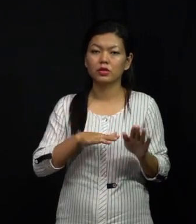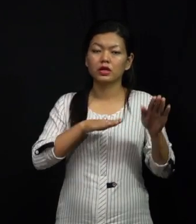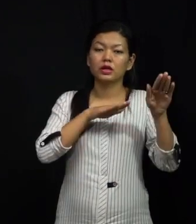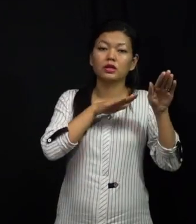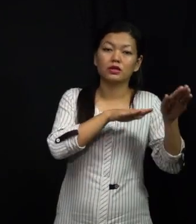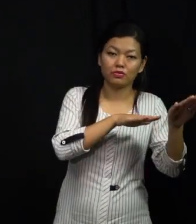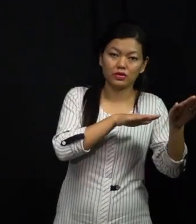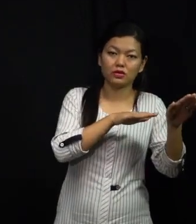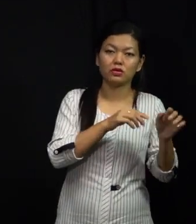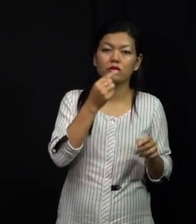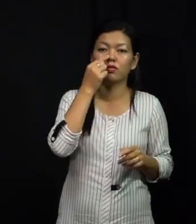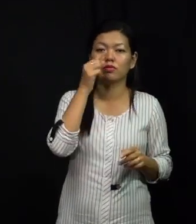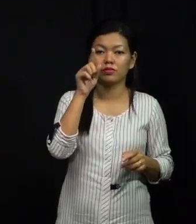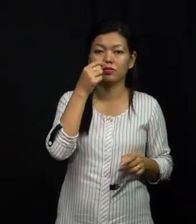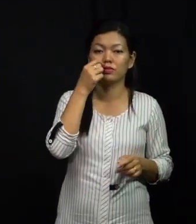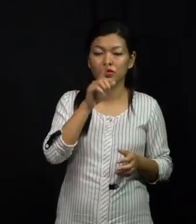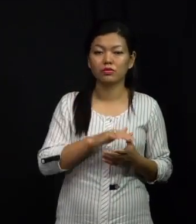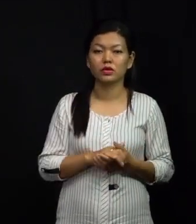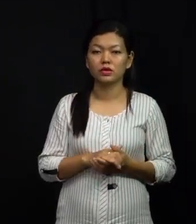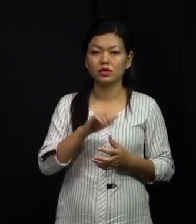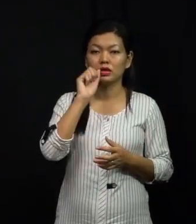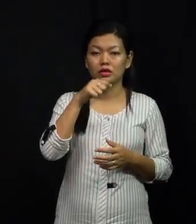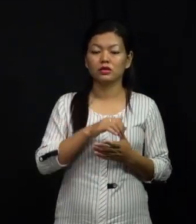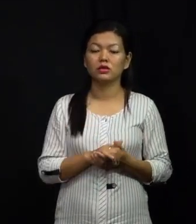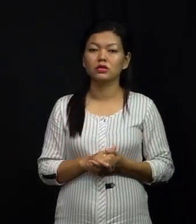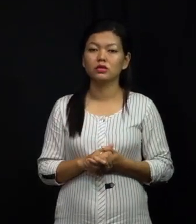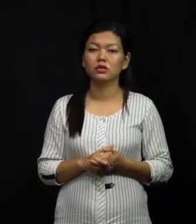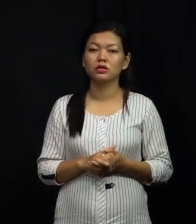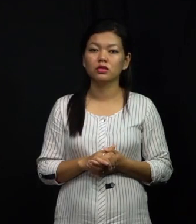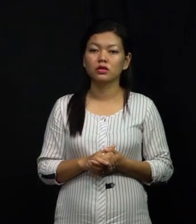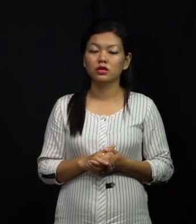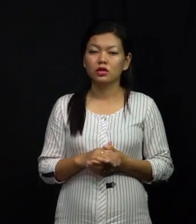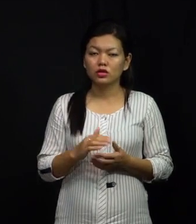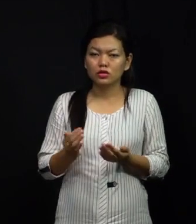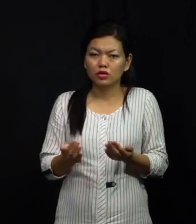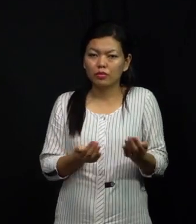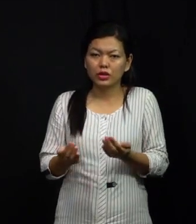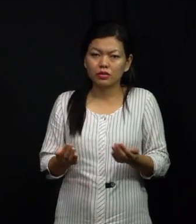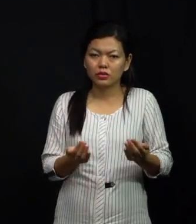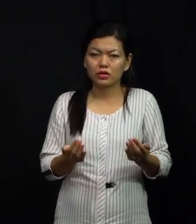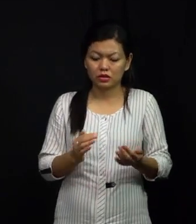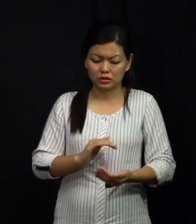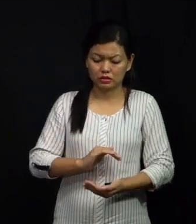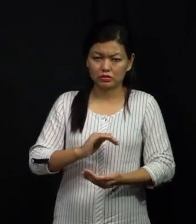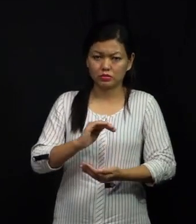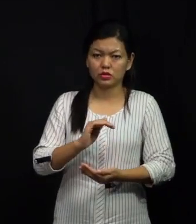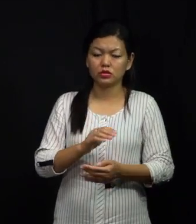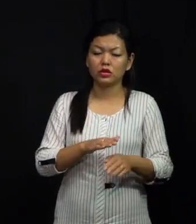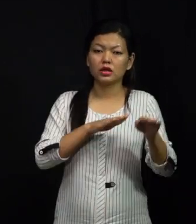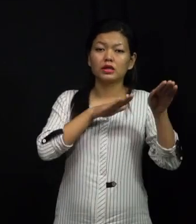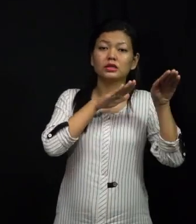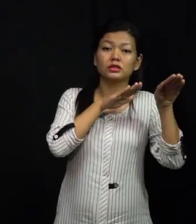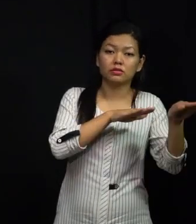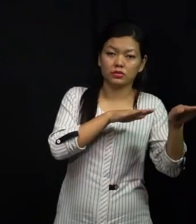seen the babies, right? You must have experienced, maybe who knows, some of you might be taking care of them, right? So they have to depend on